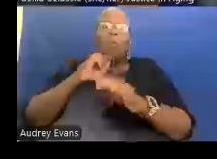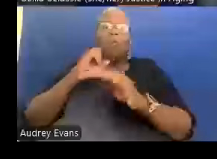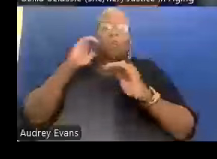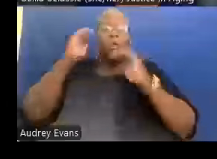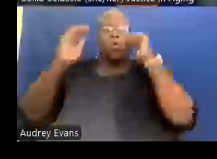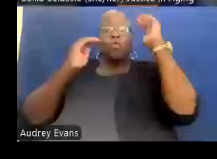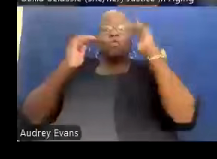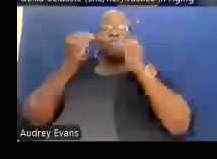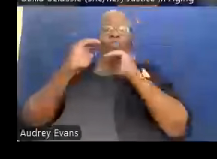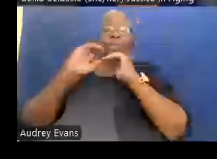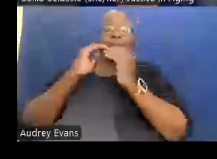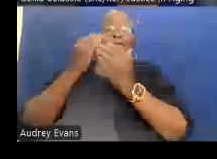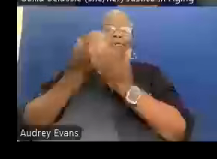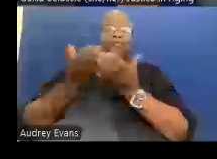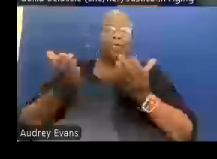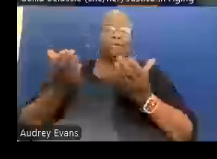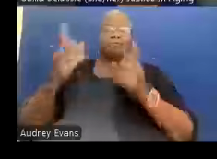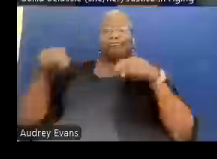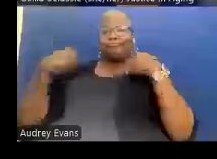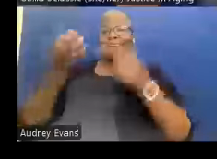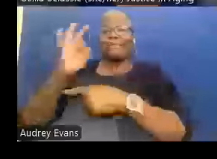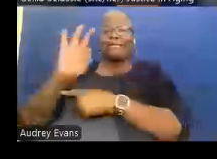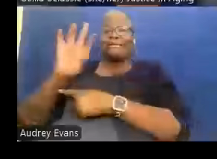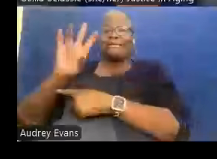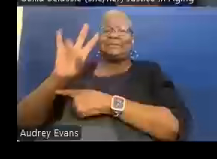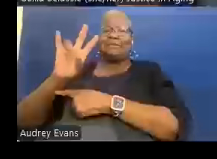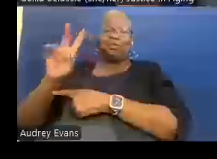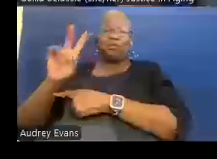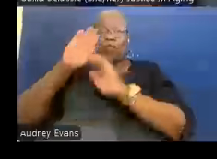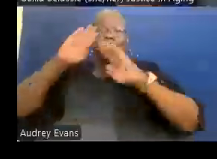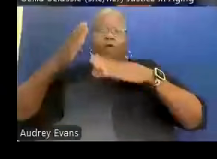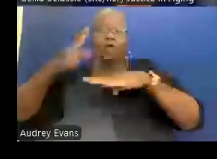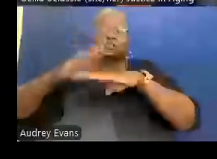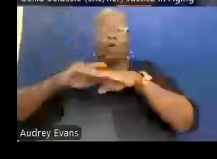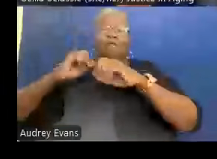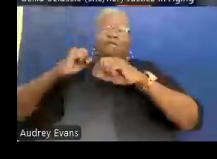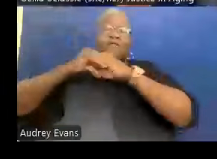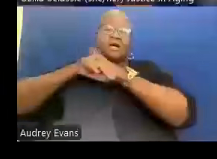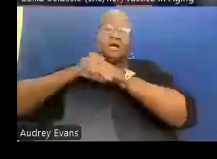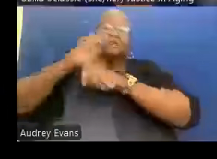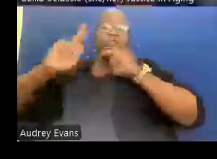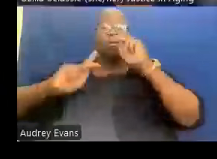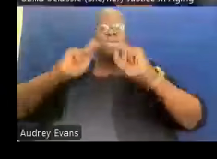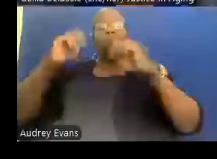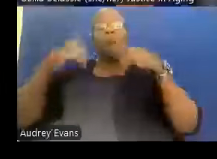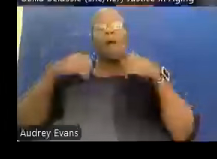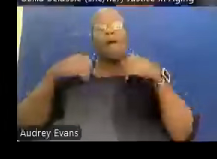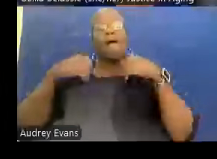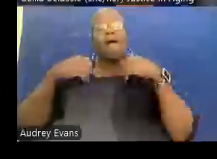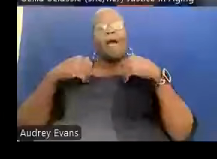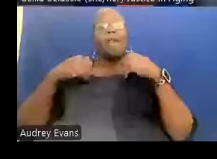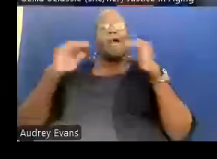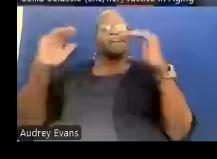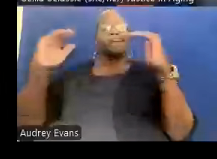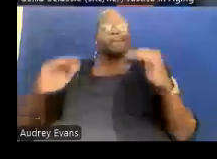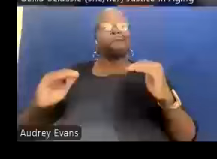resources. Since 1972, we've focused our efforts primarily on fighting for people who have been marginalized